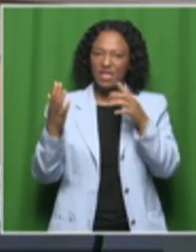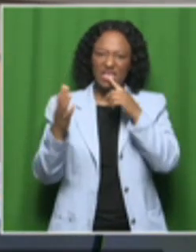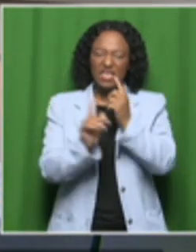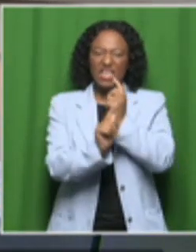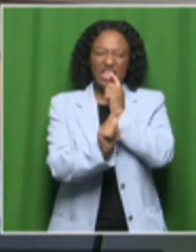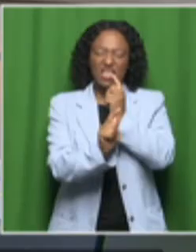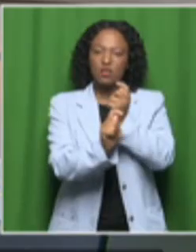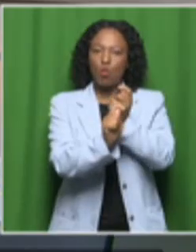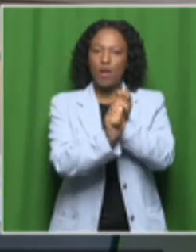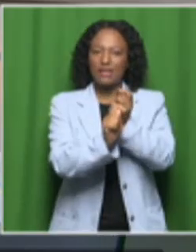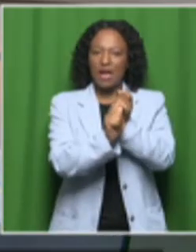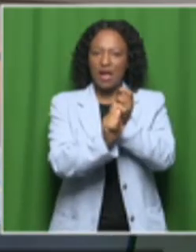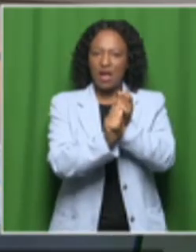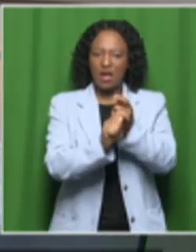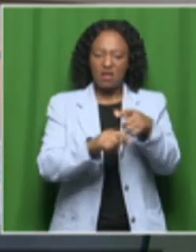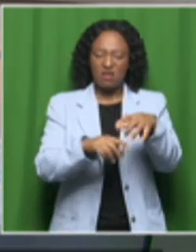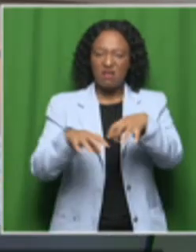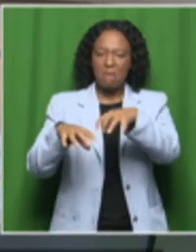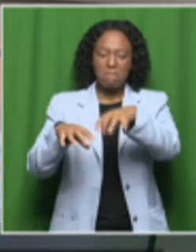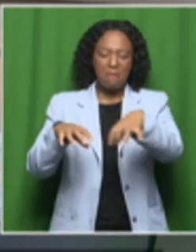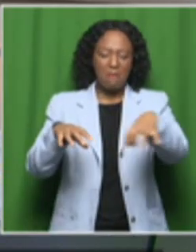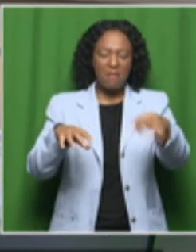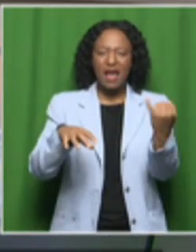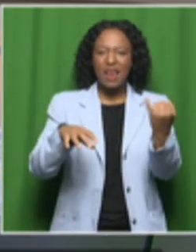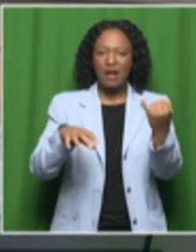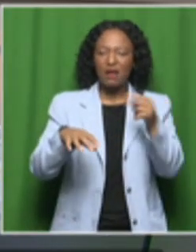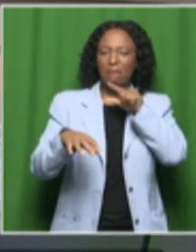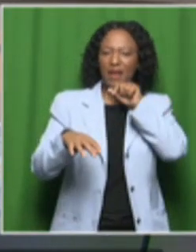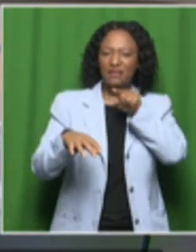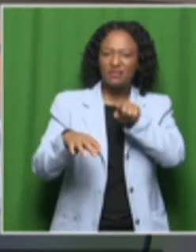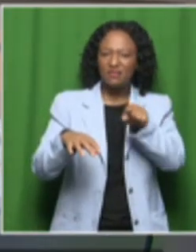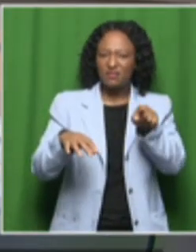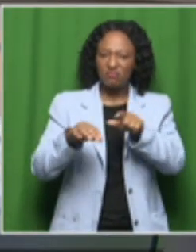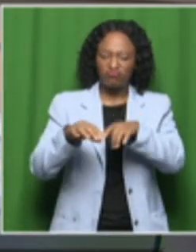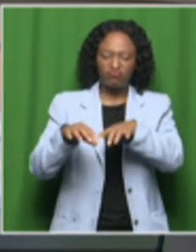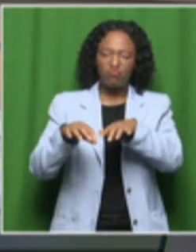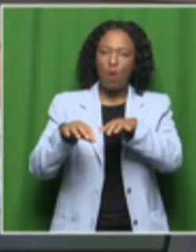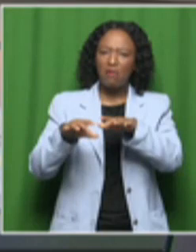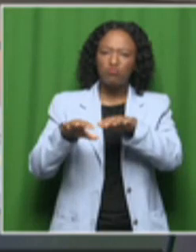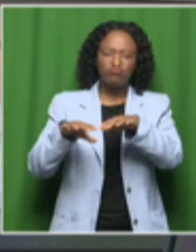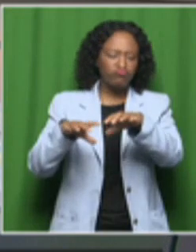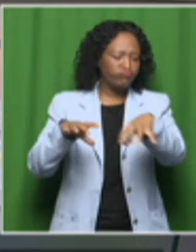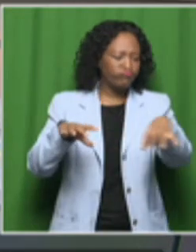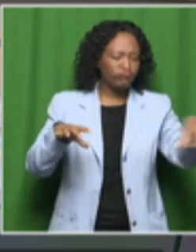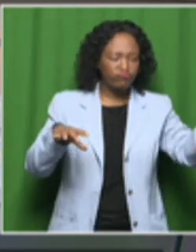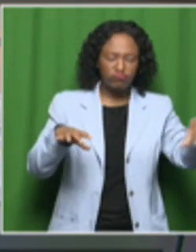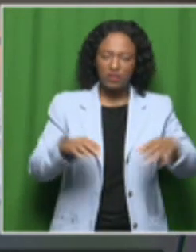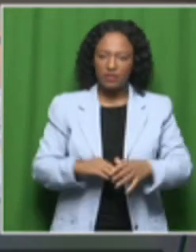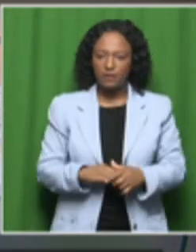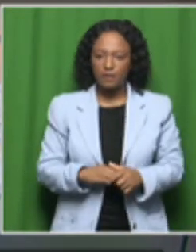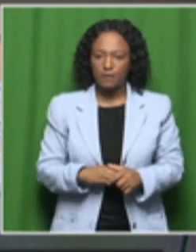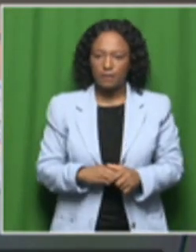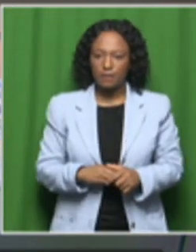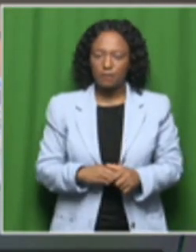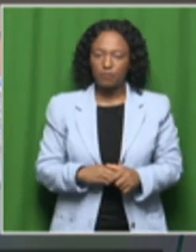like birds in the cornfield. Tell us a little bit more about the play on words and how it's come to encompass this exhibition. Actually,